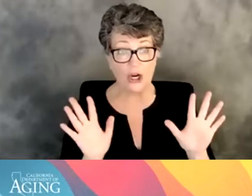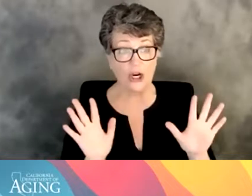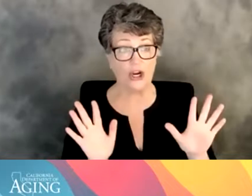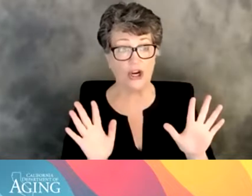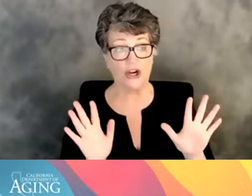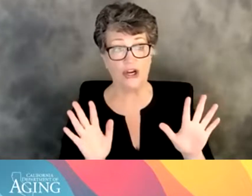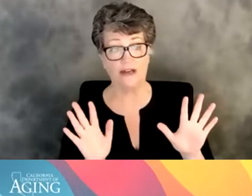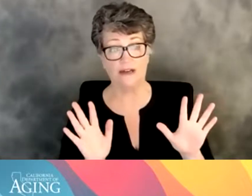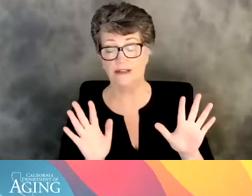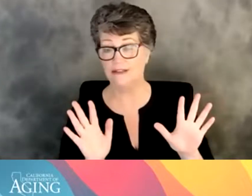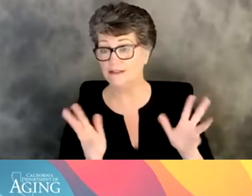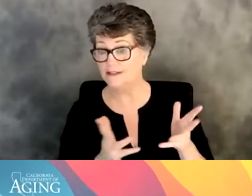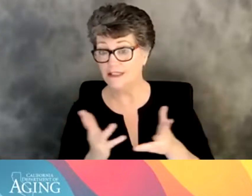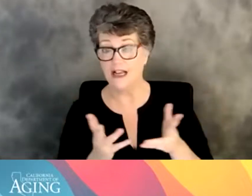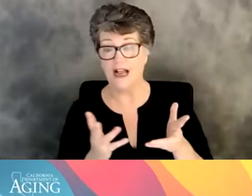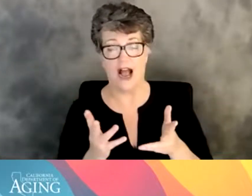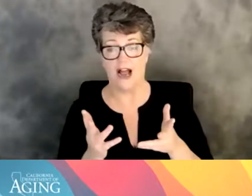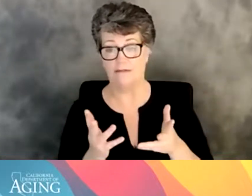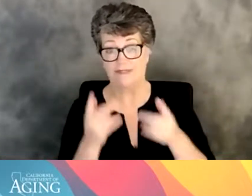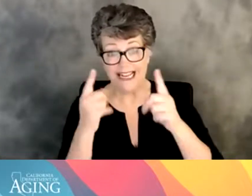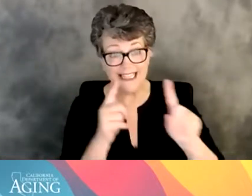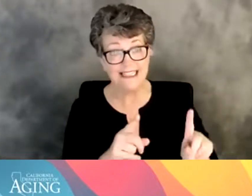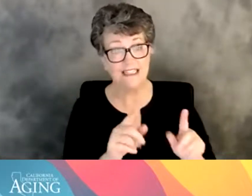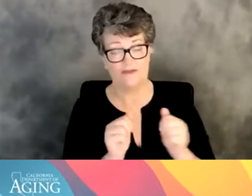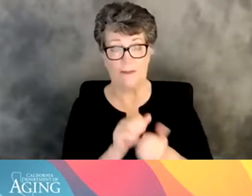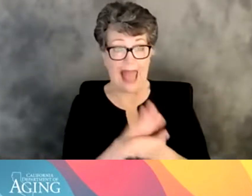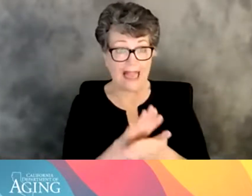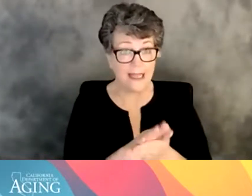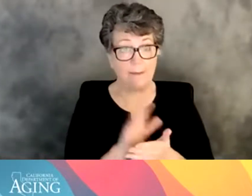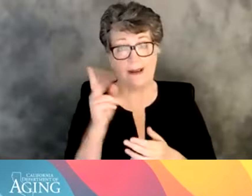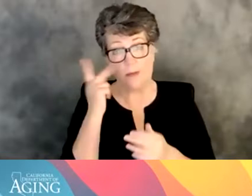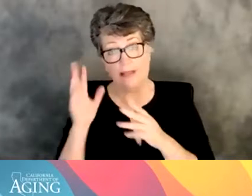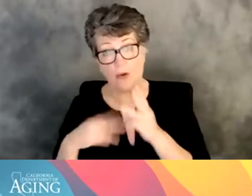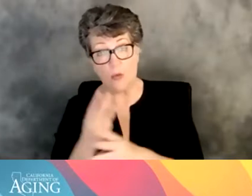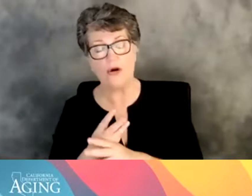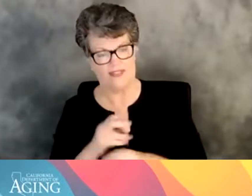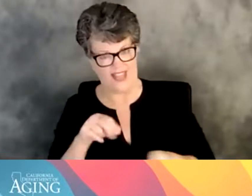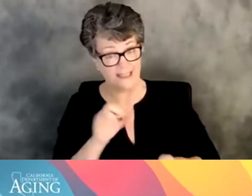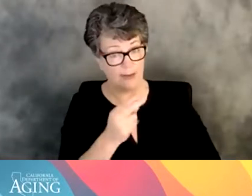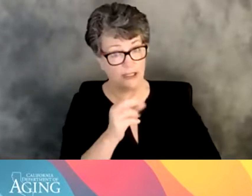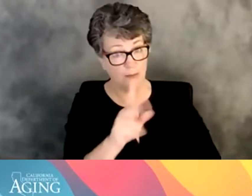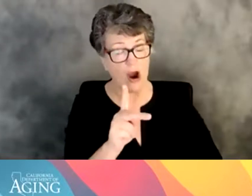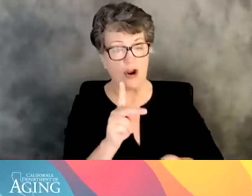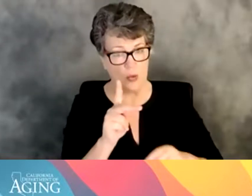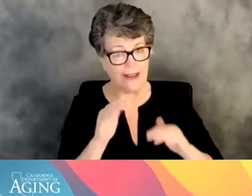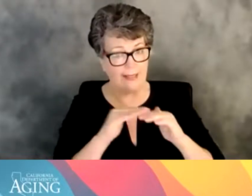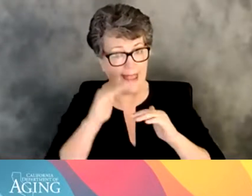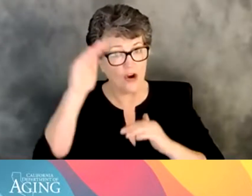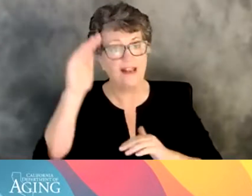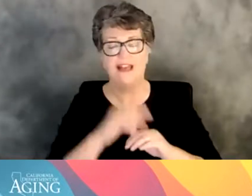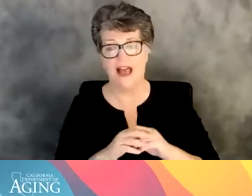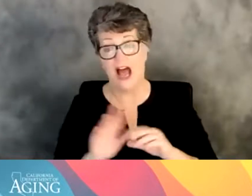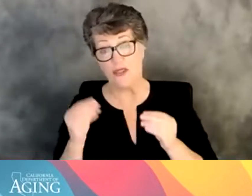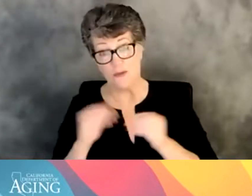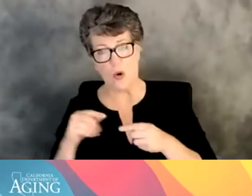clear consensus on from the academics and frankly the political world that is a benchmark that we could start layering in. Others are going to be more contentious